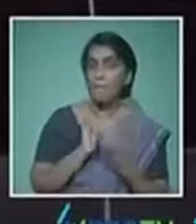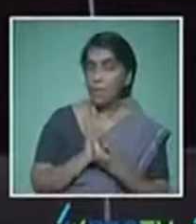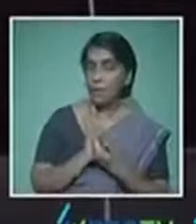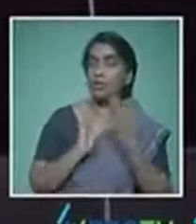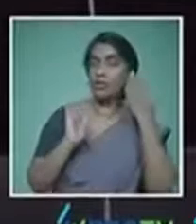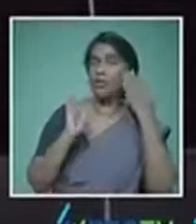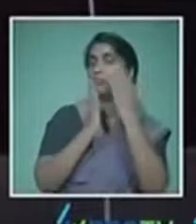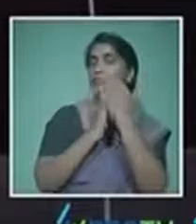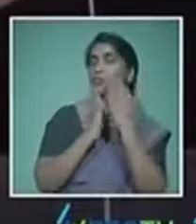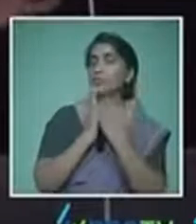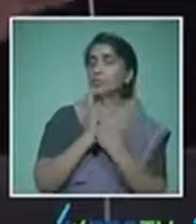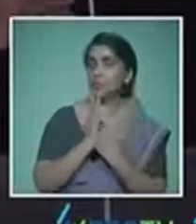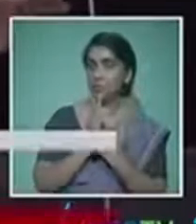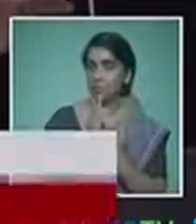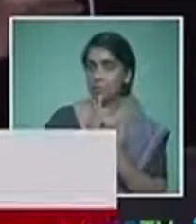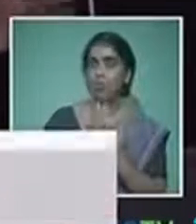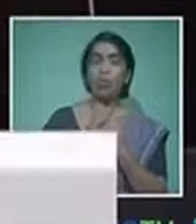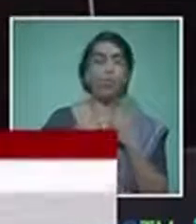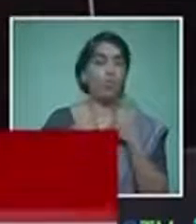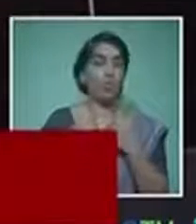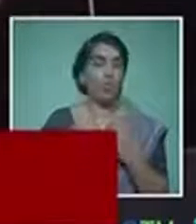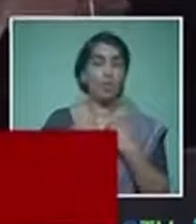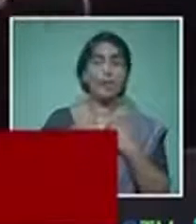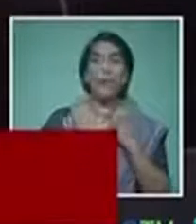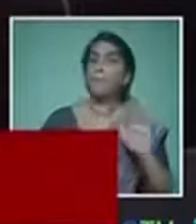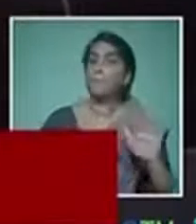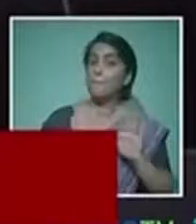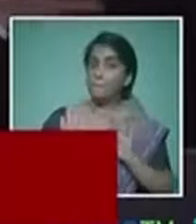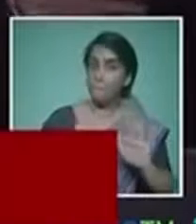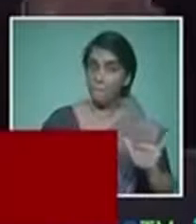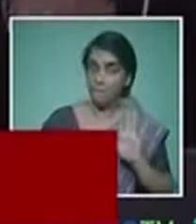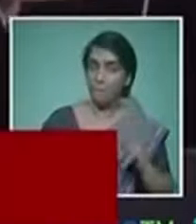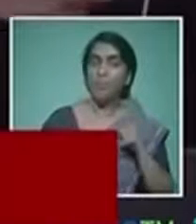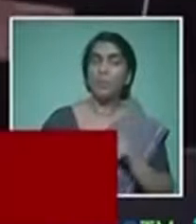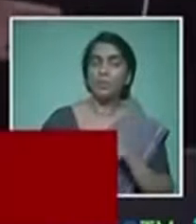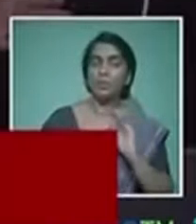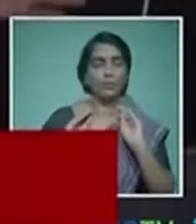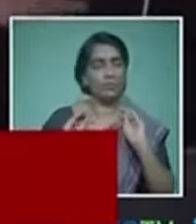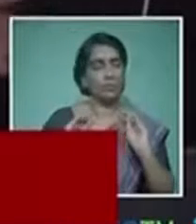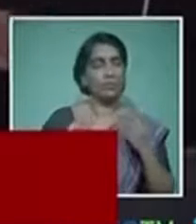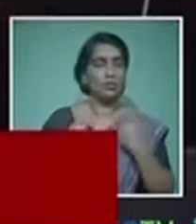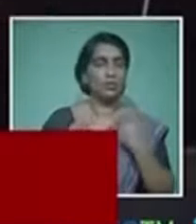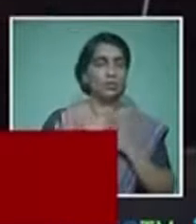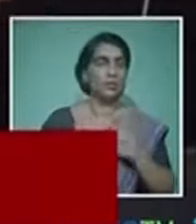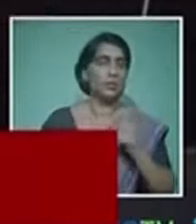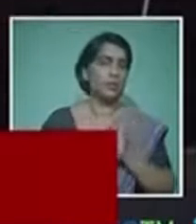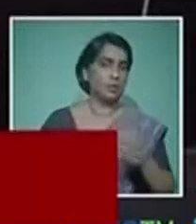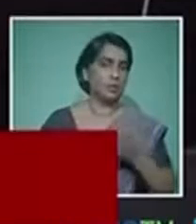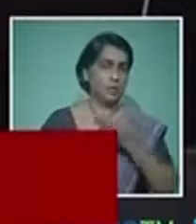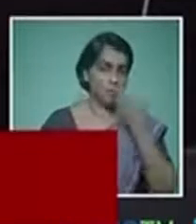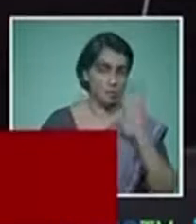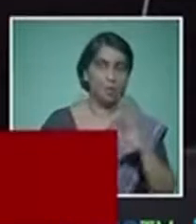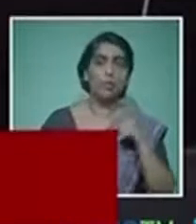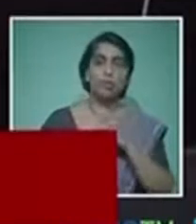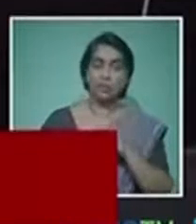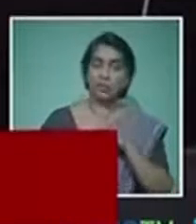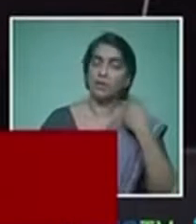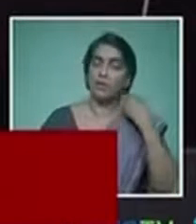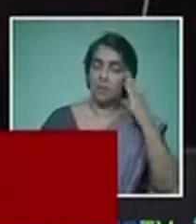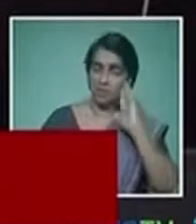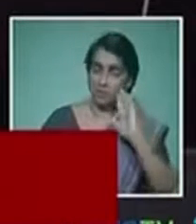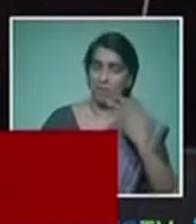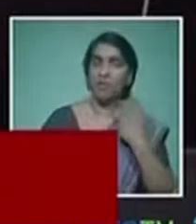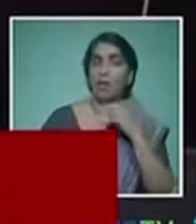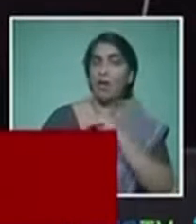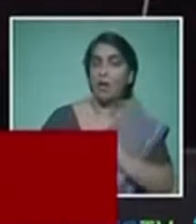And so what we are saying is, because the inflation is so high, there is going to be a natural growth in your revenue. But